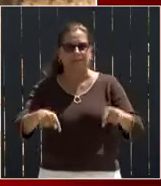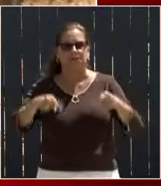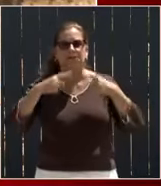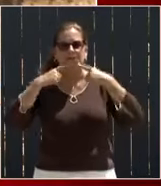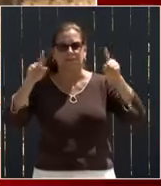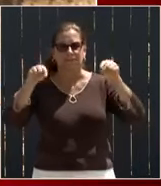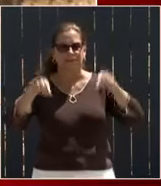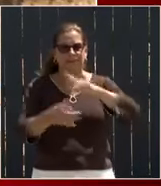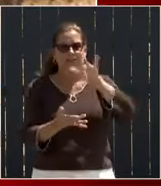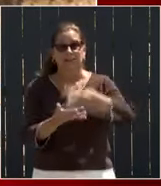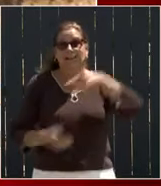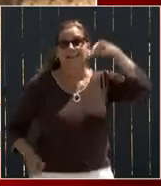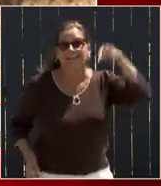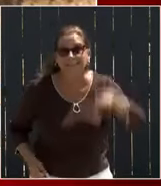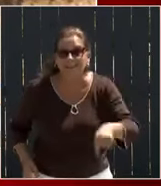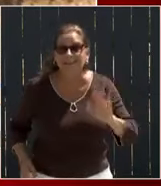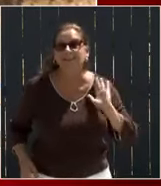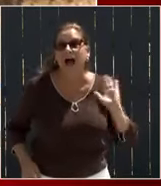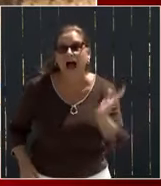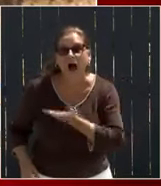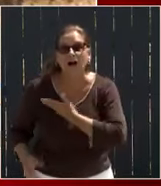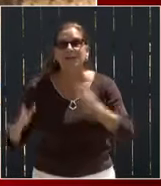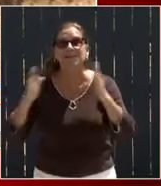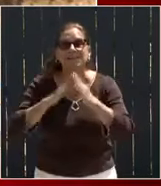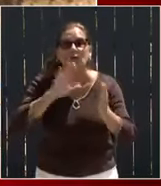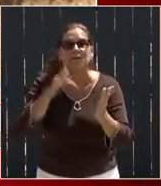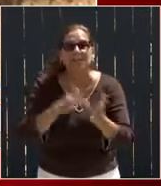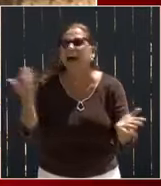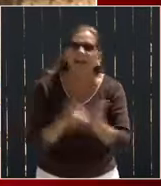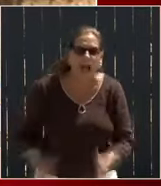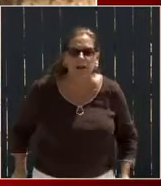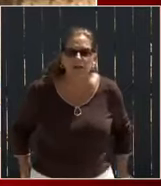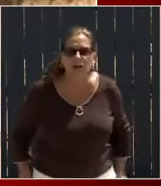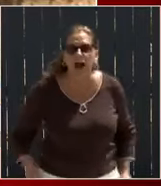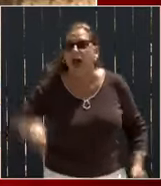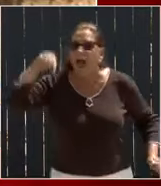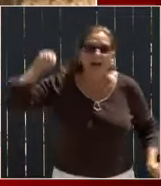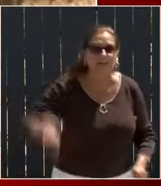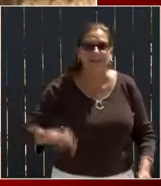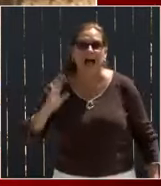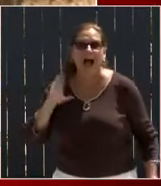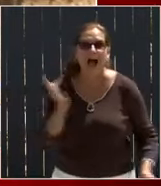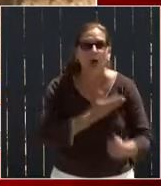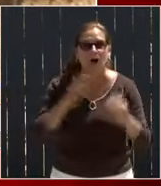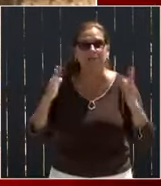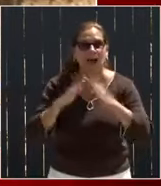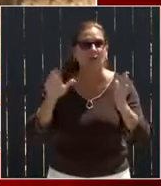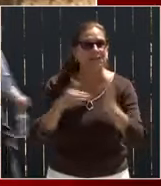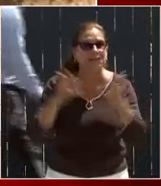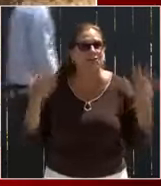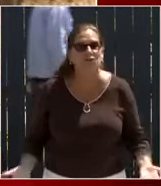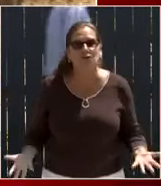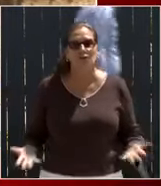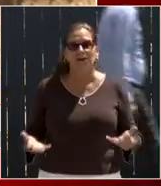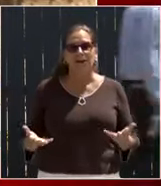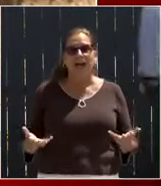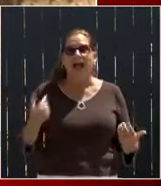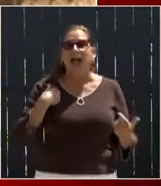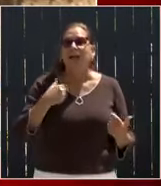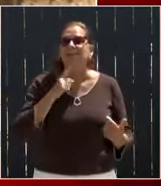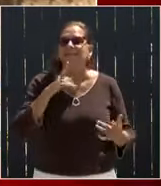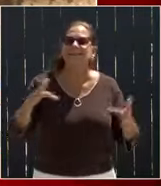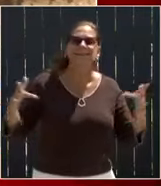is our town center. Let me say that again. This is our town center. We are delighted that it